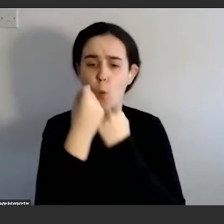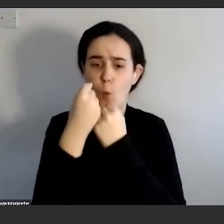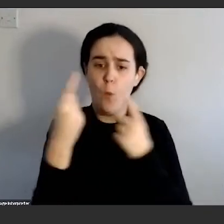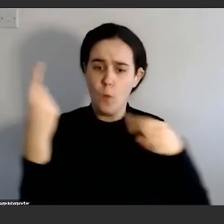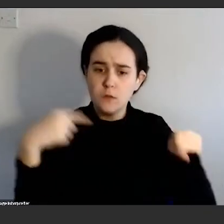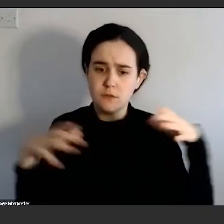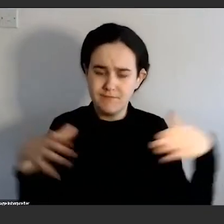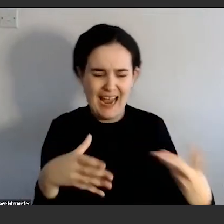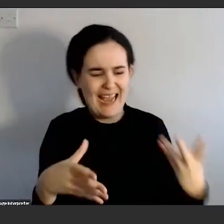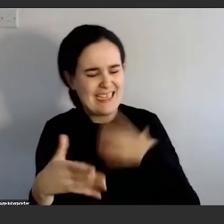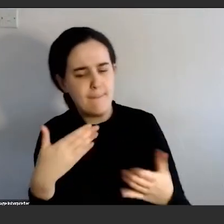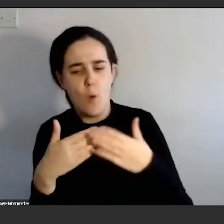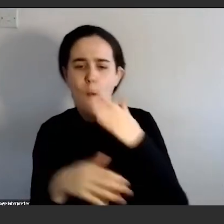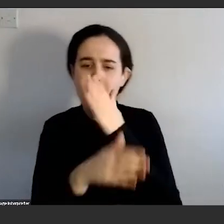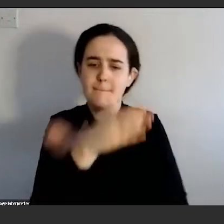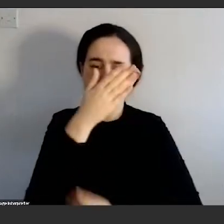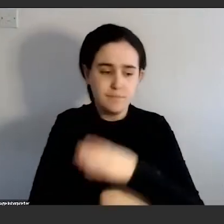Excellencies, dear colleagues and friends,